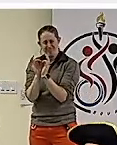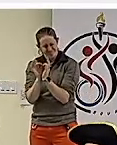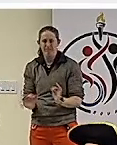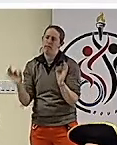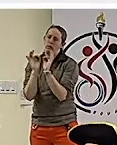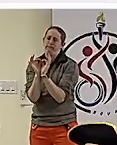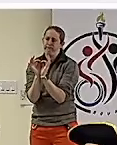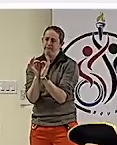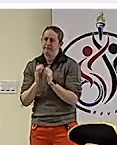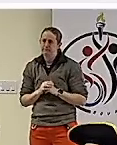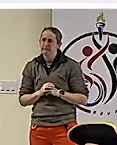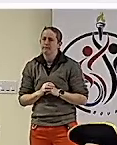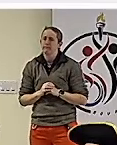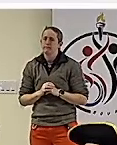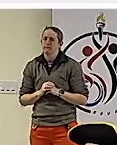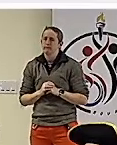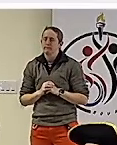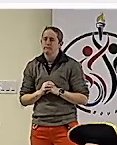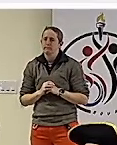was demonstrated